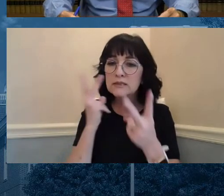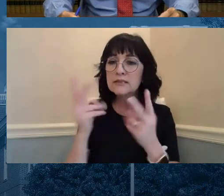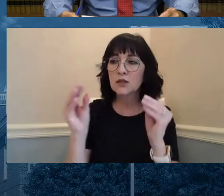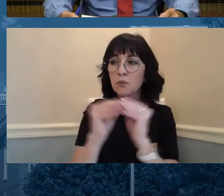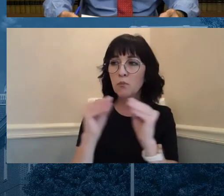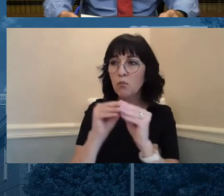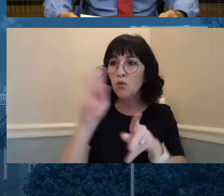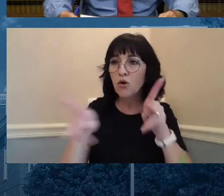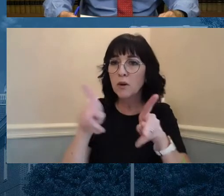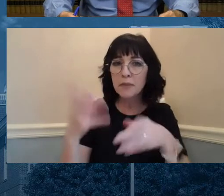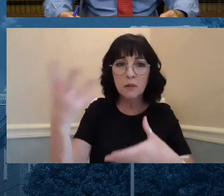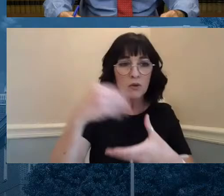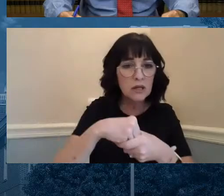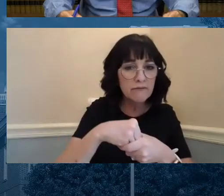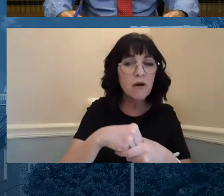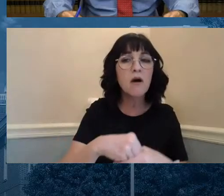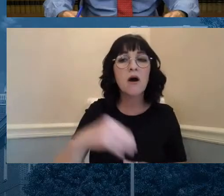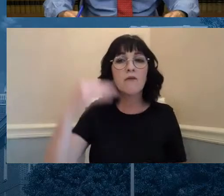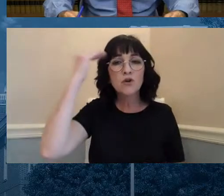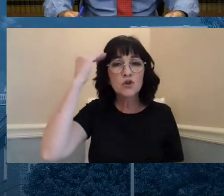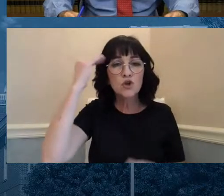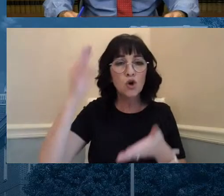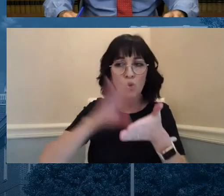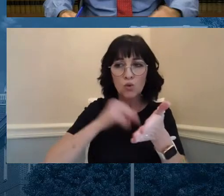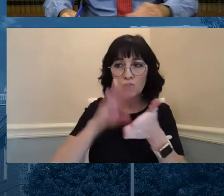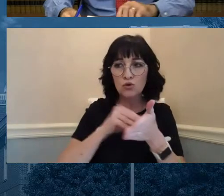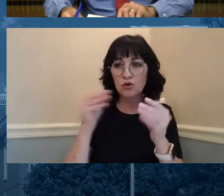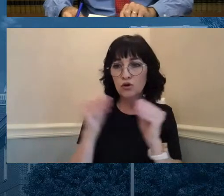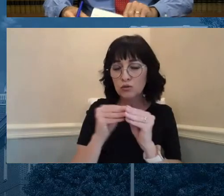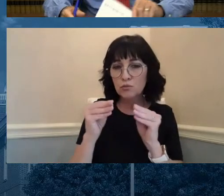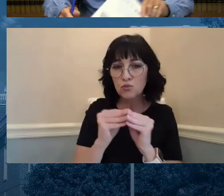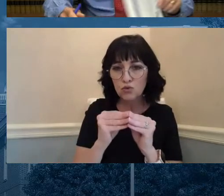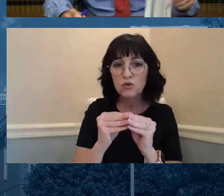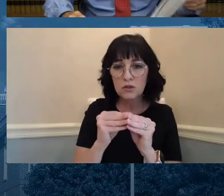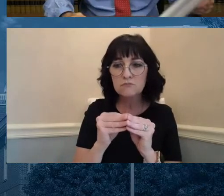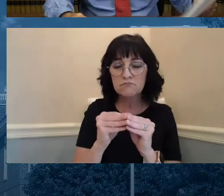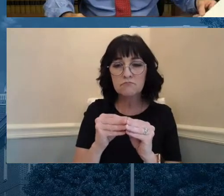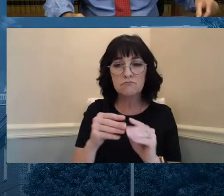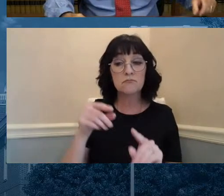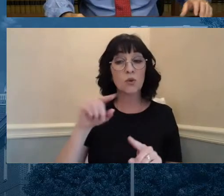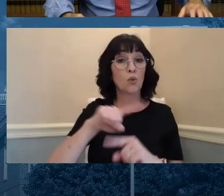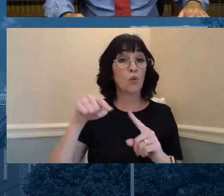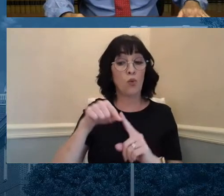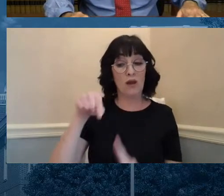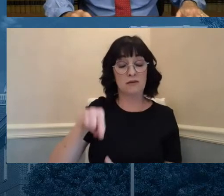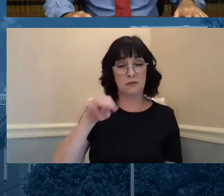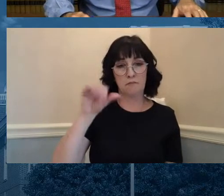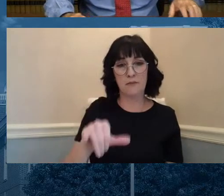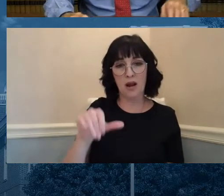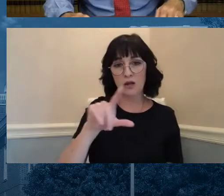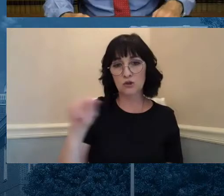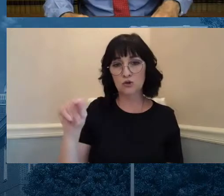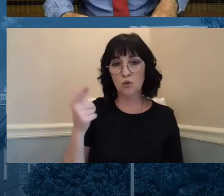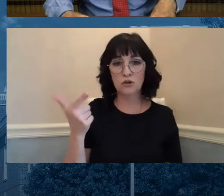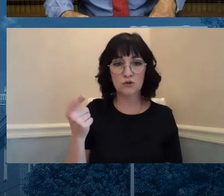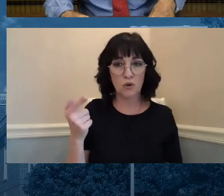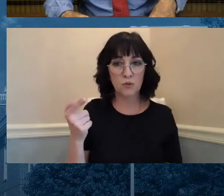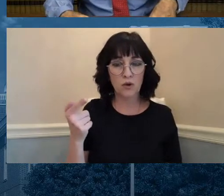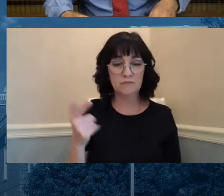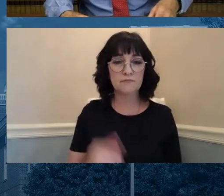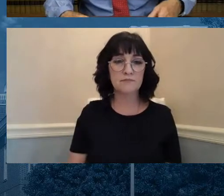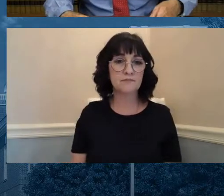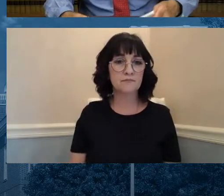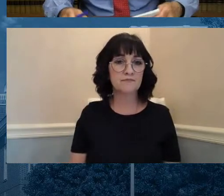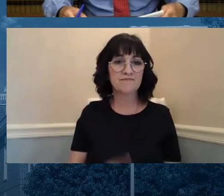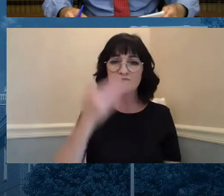events around trauma awareness during the month of May here in 2021. We've had a number of questions, I know,